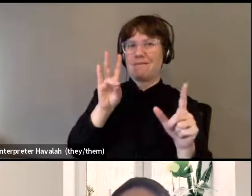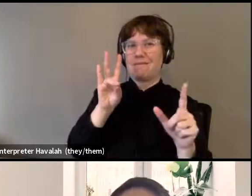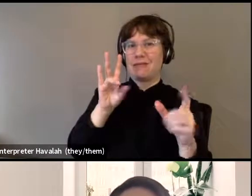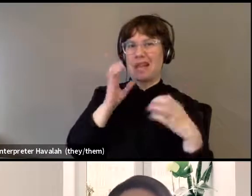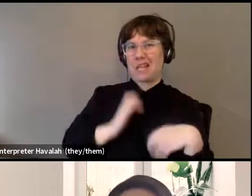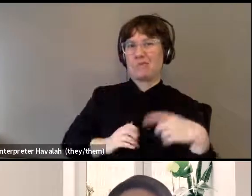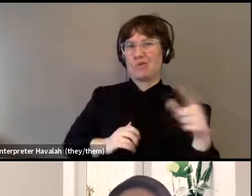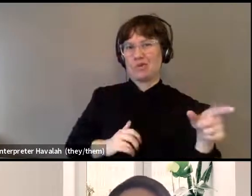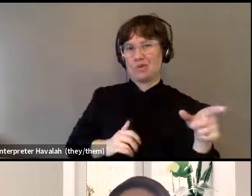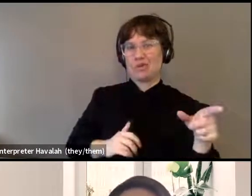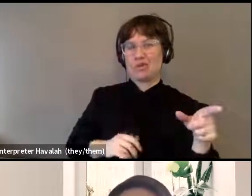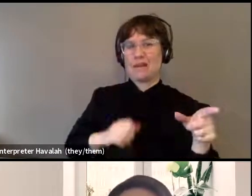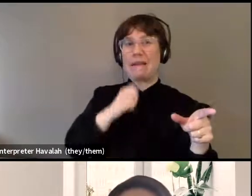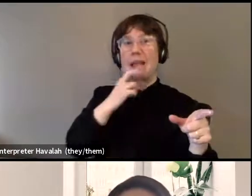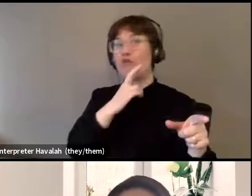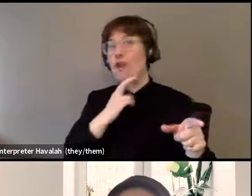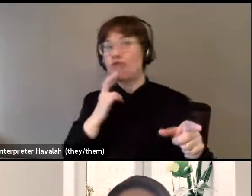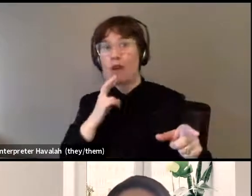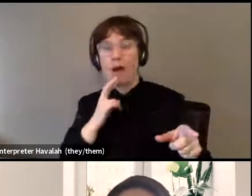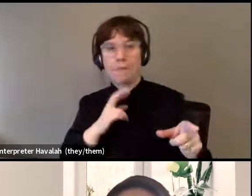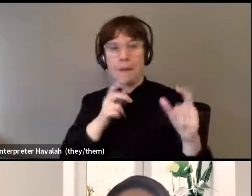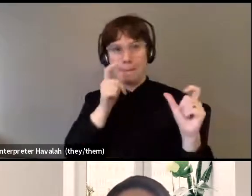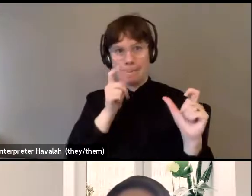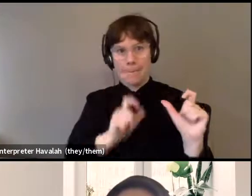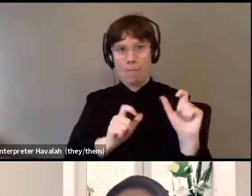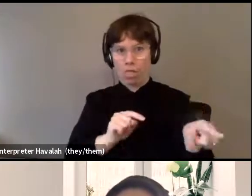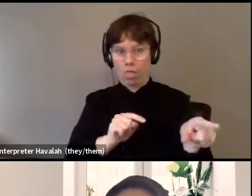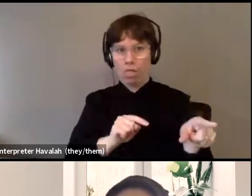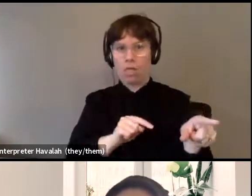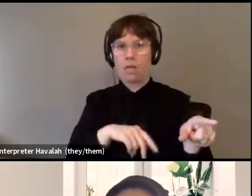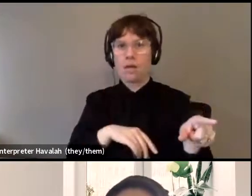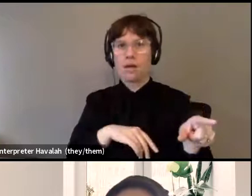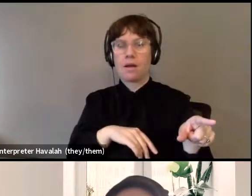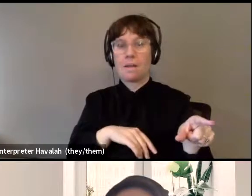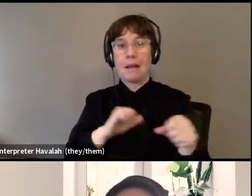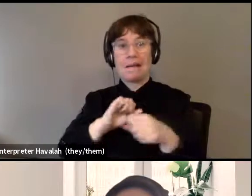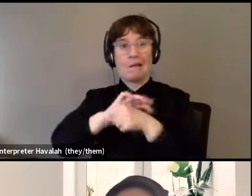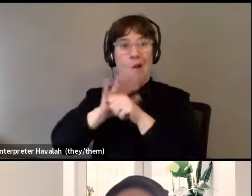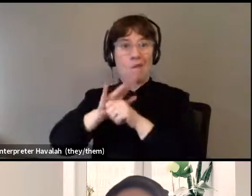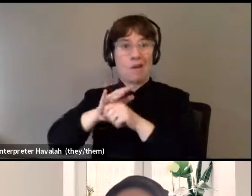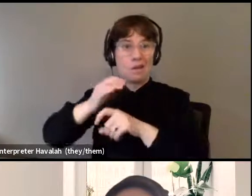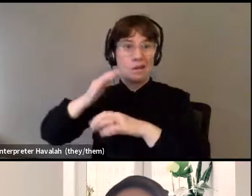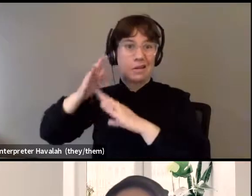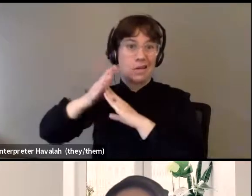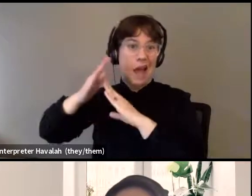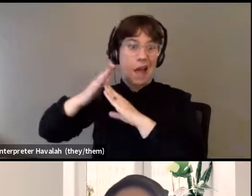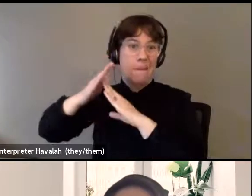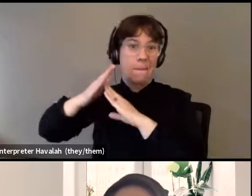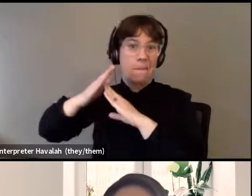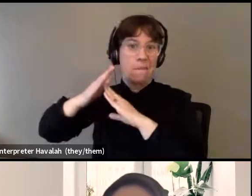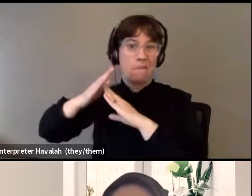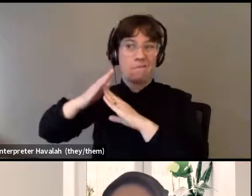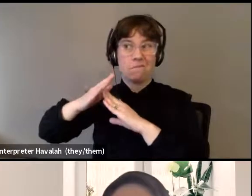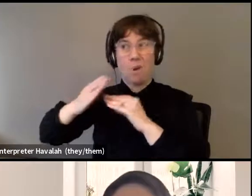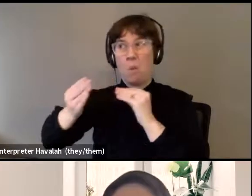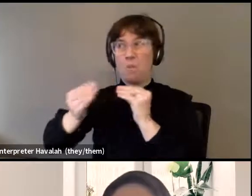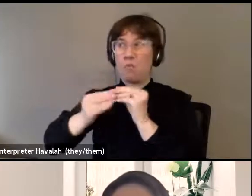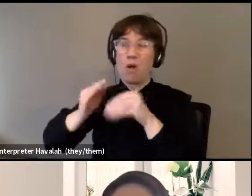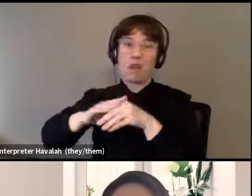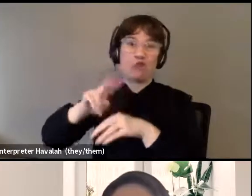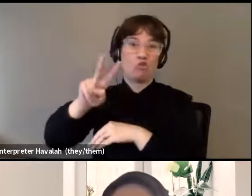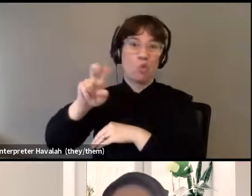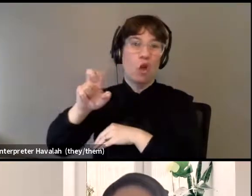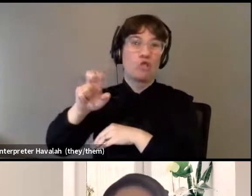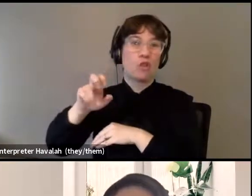excited to see that many. At the height of pandemic, we were seeing over 200 delivery